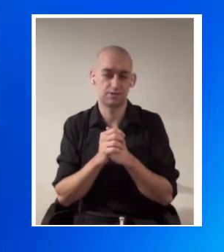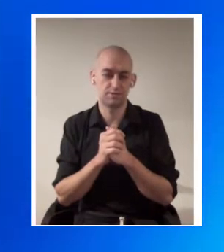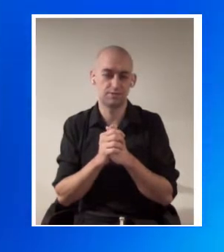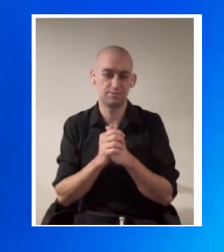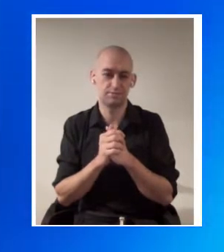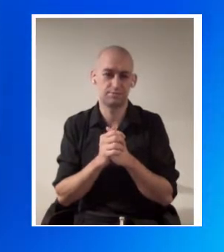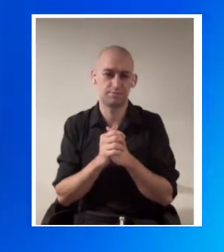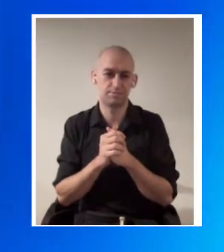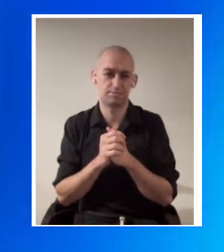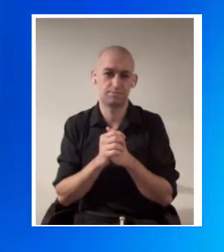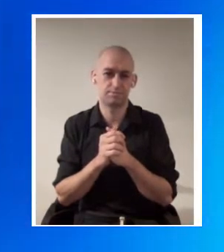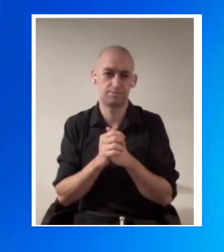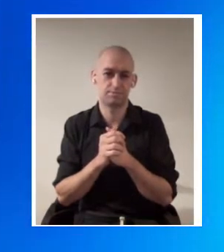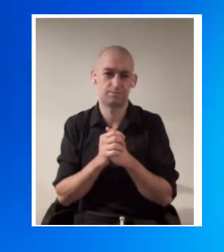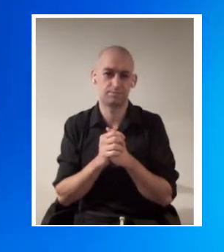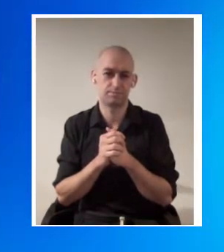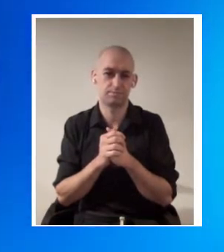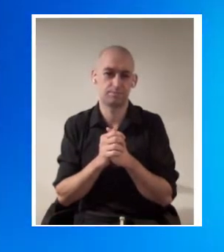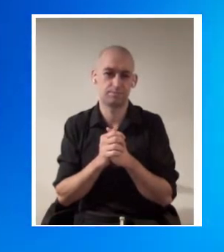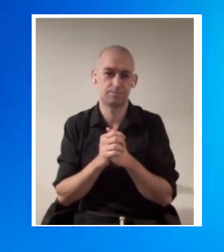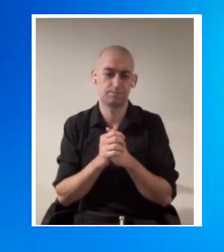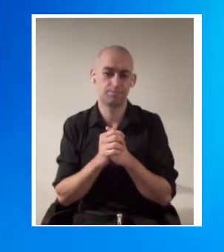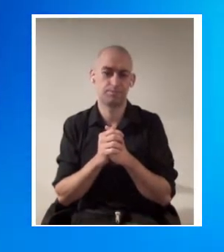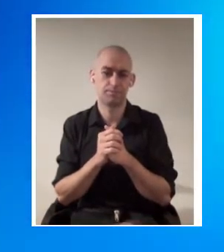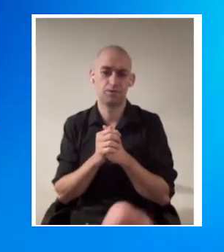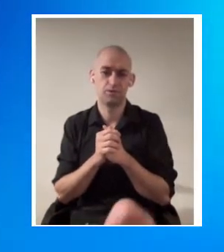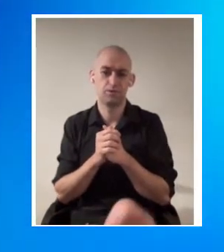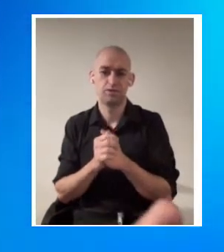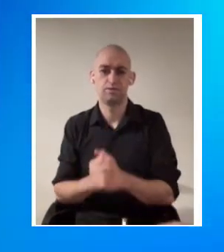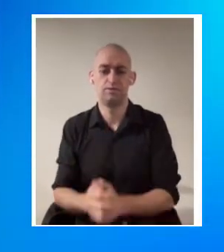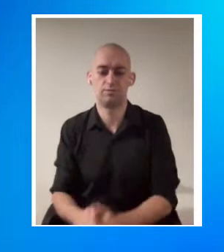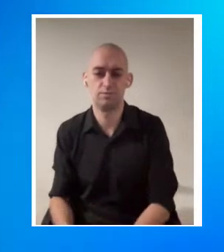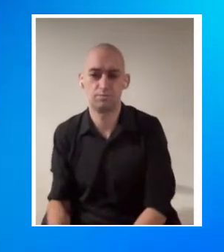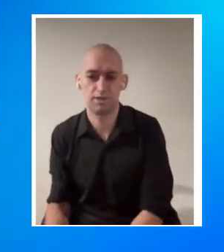No, this was a productive rehearsal. Thank you.